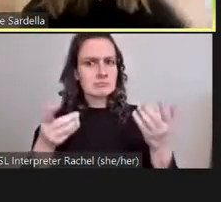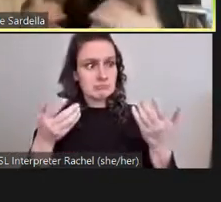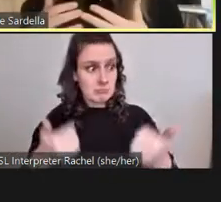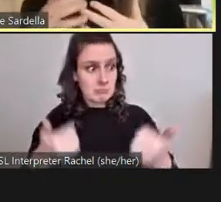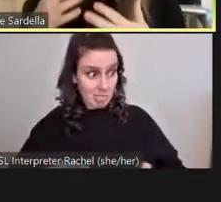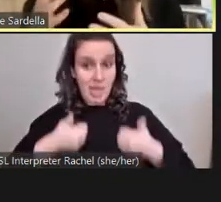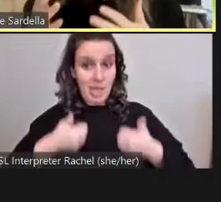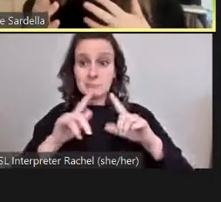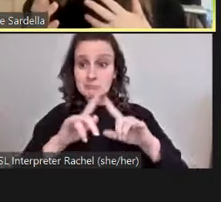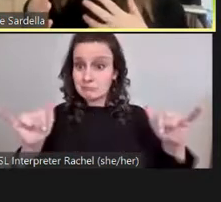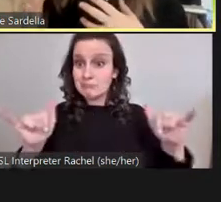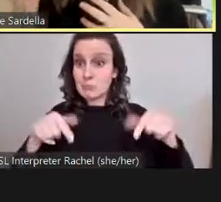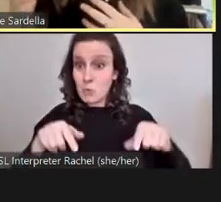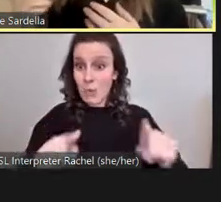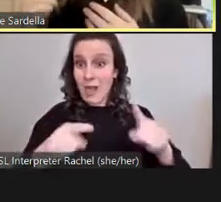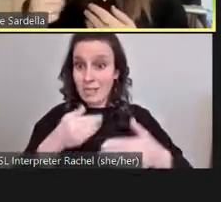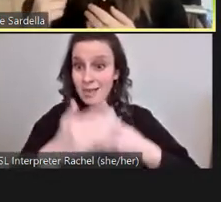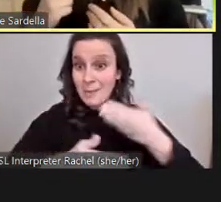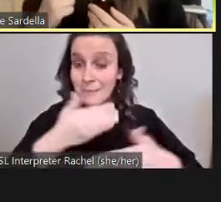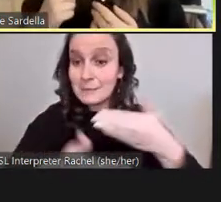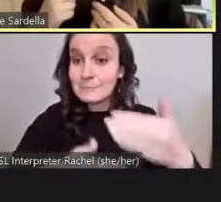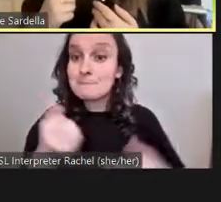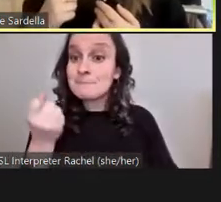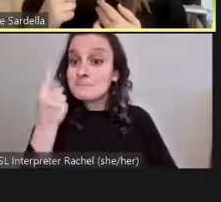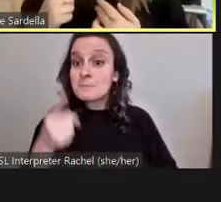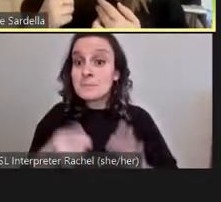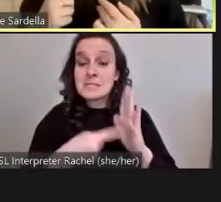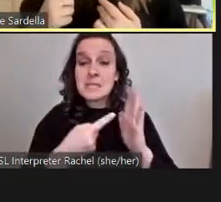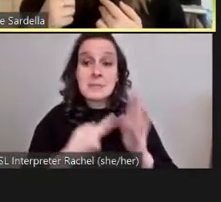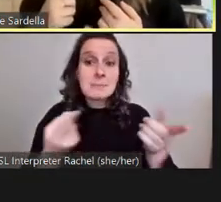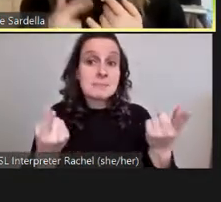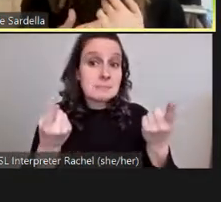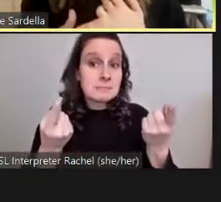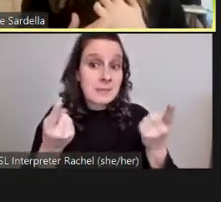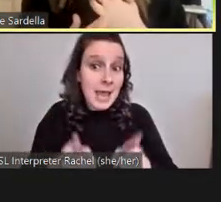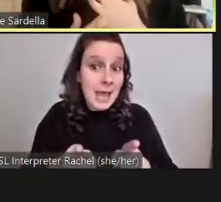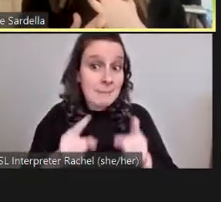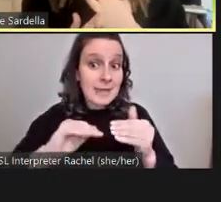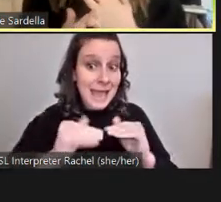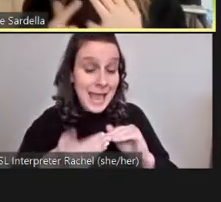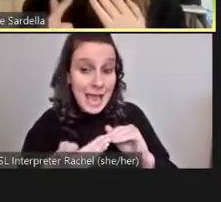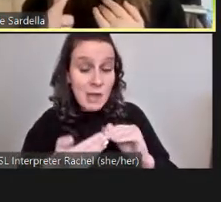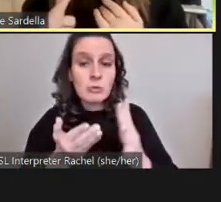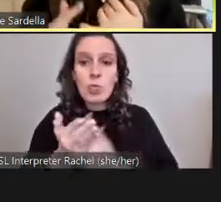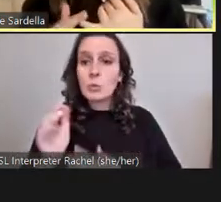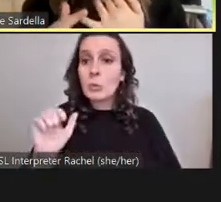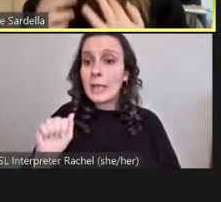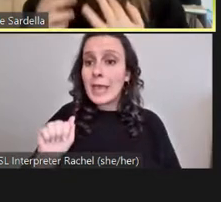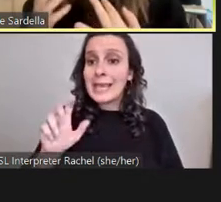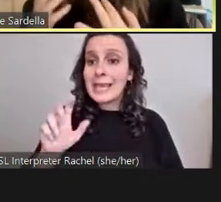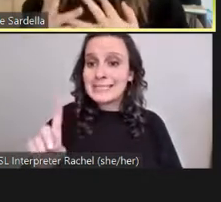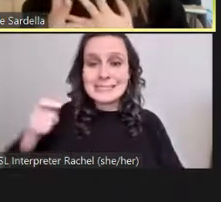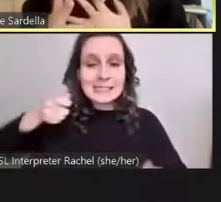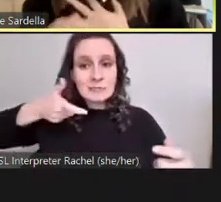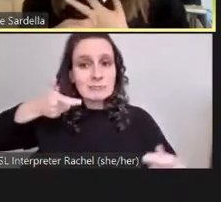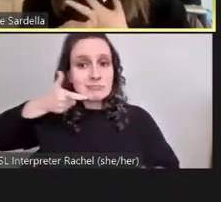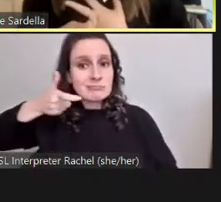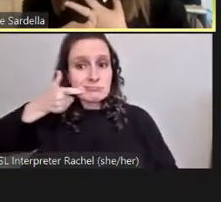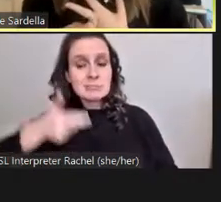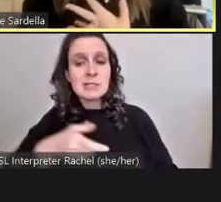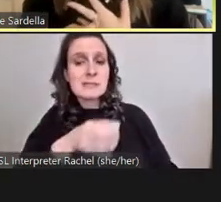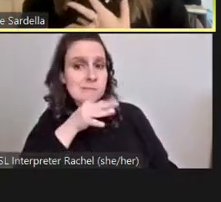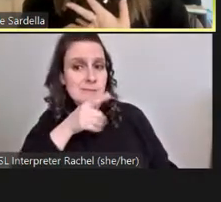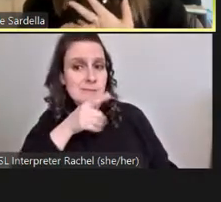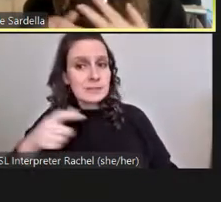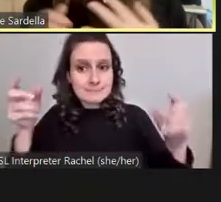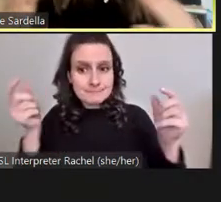live in person, but sometimes that means through an AD transmitter and headsets. Sometimes that